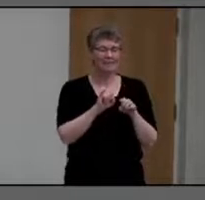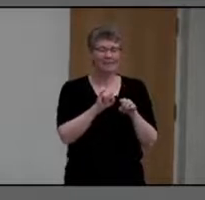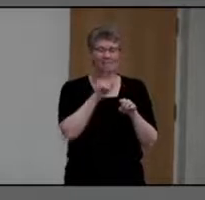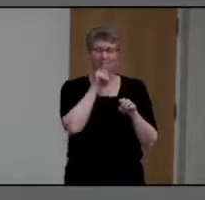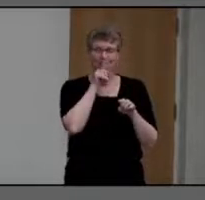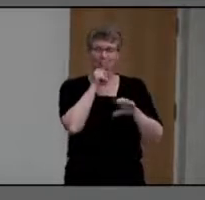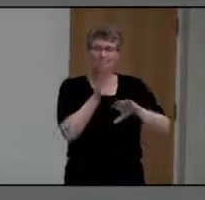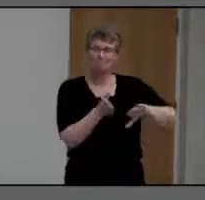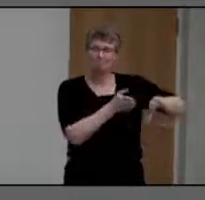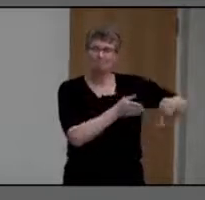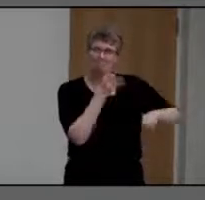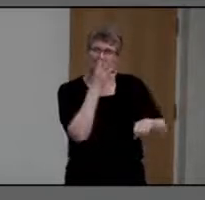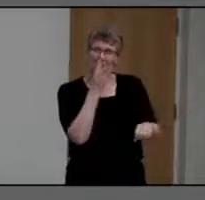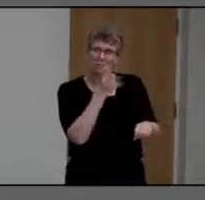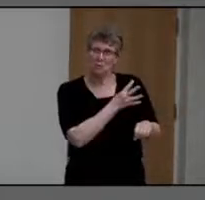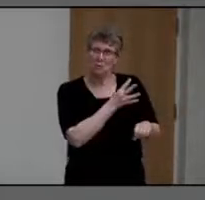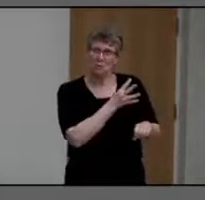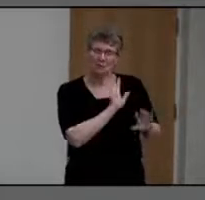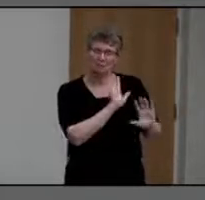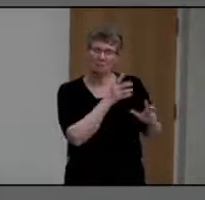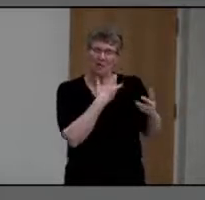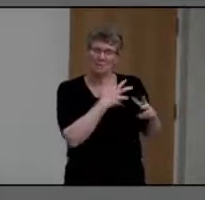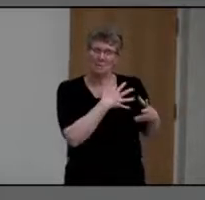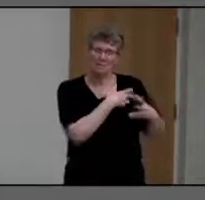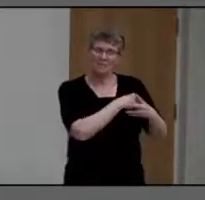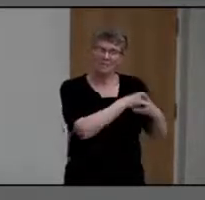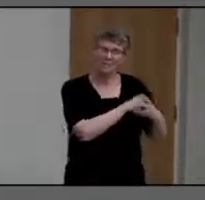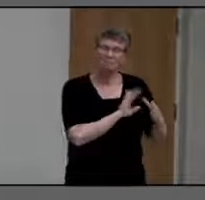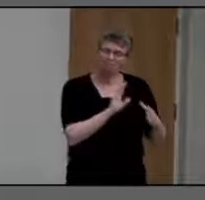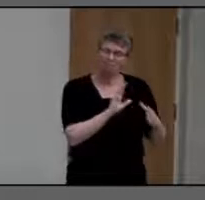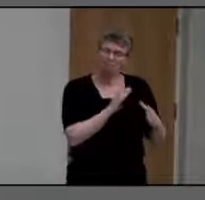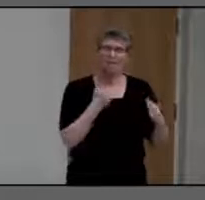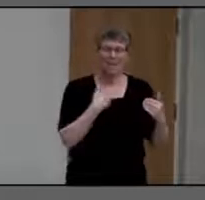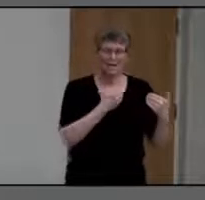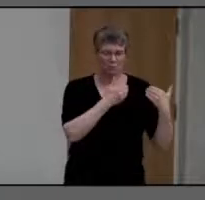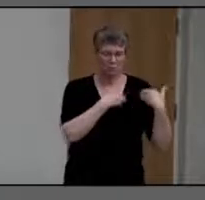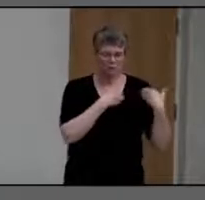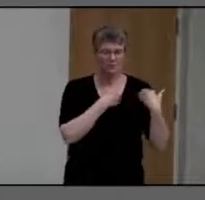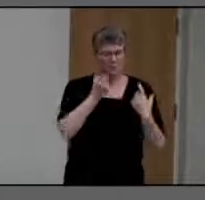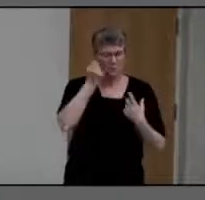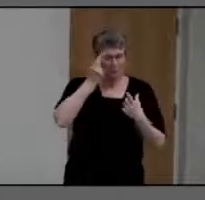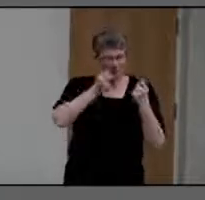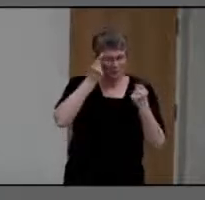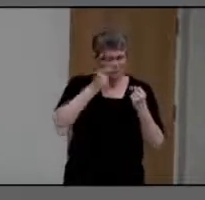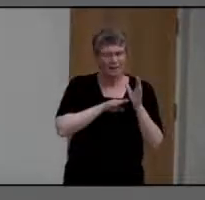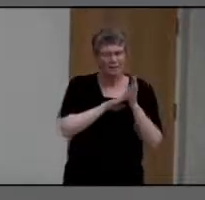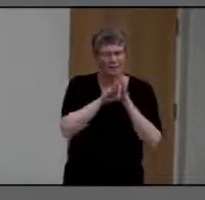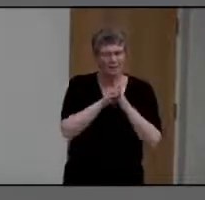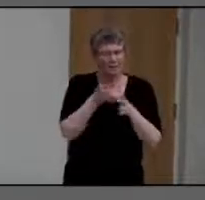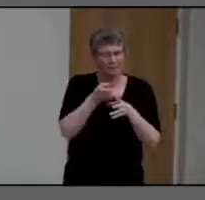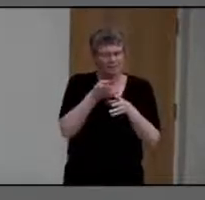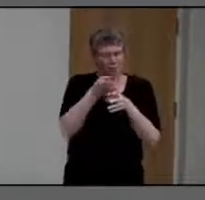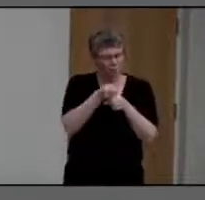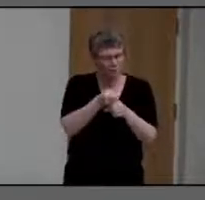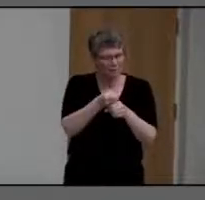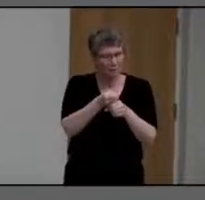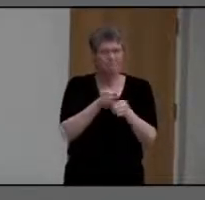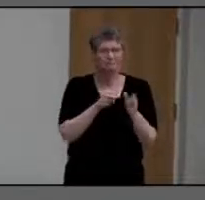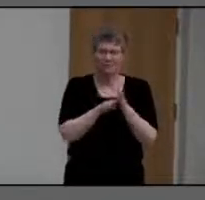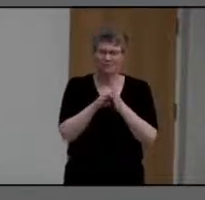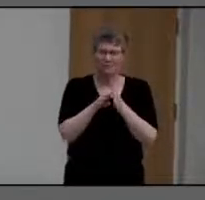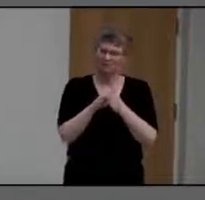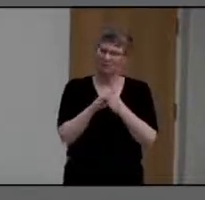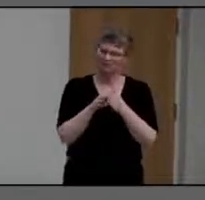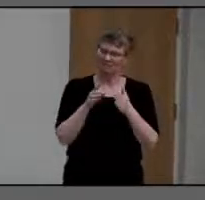It is to understand and build that trust and the confidence in the people that are actually behind this and